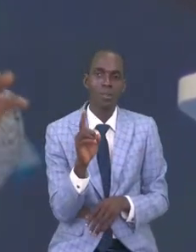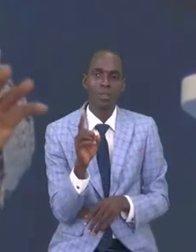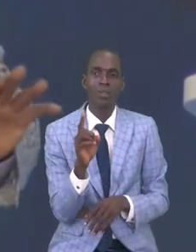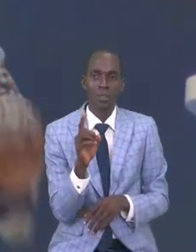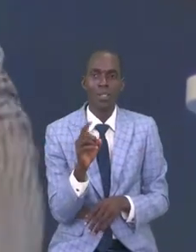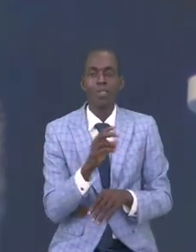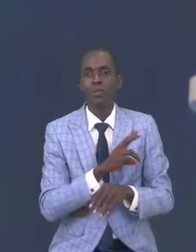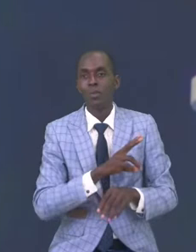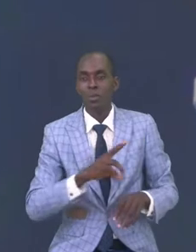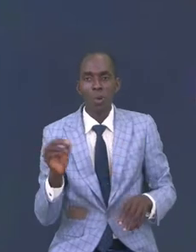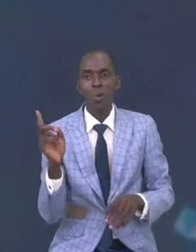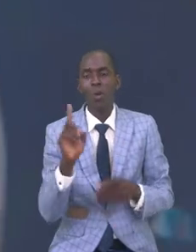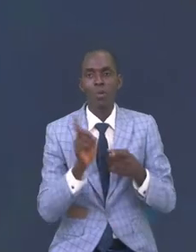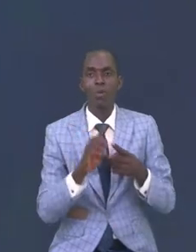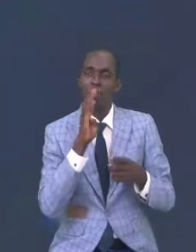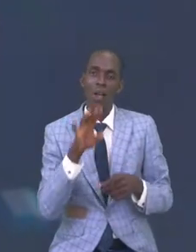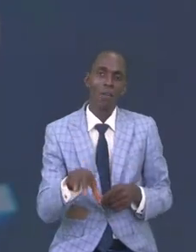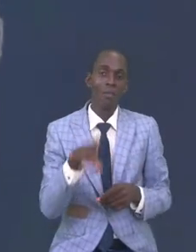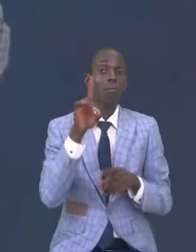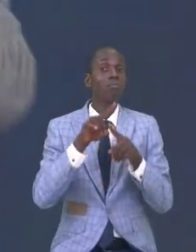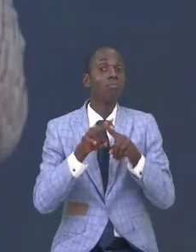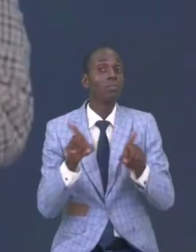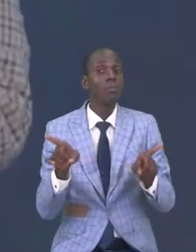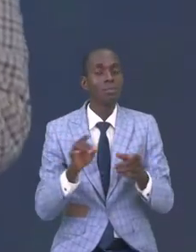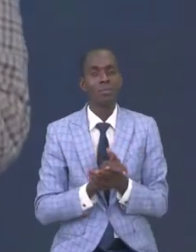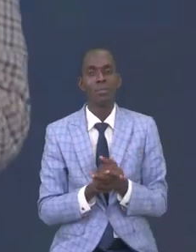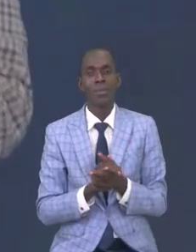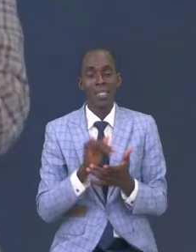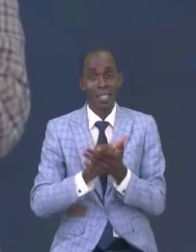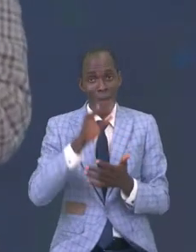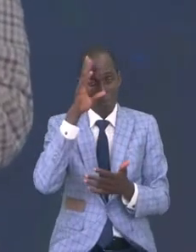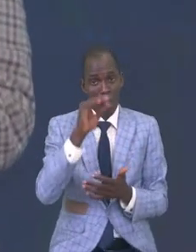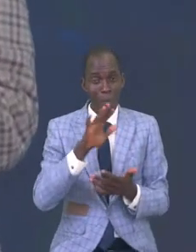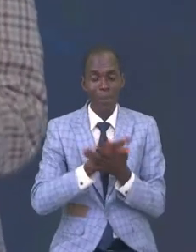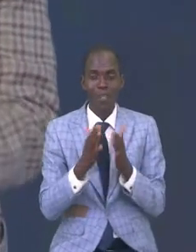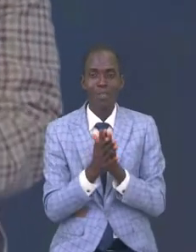nowhere to be found, but he became somebody.